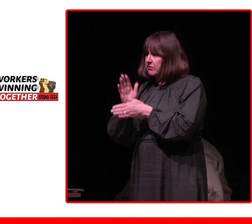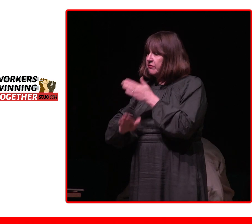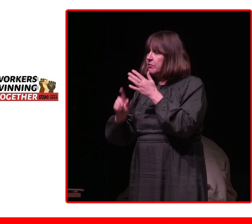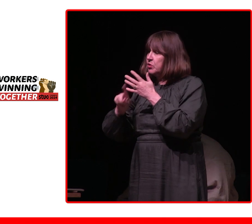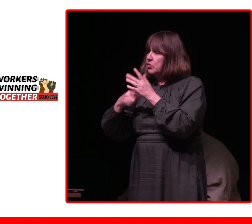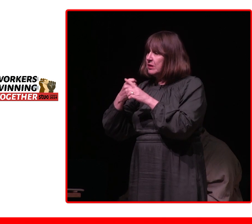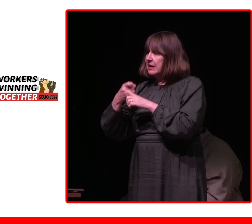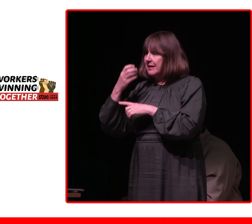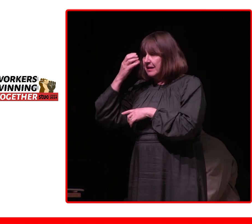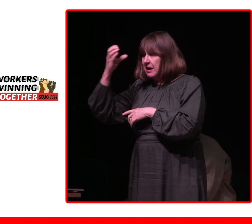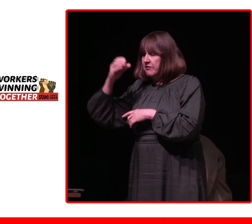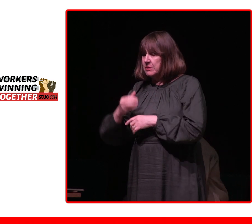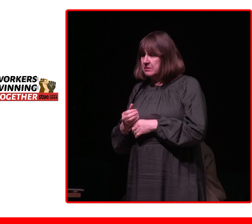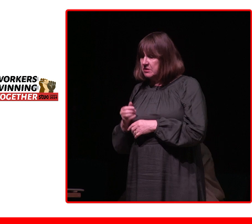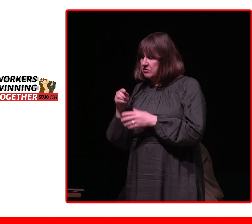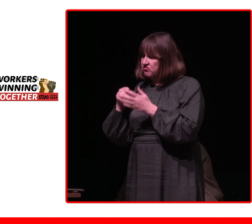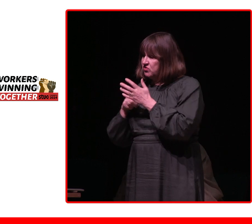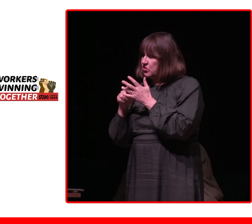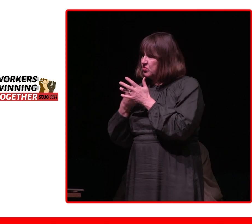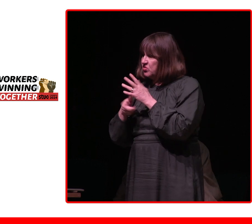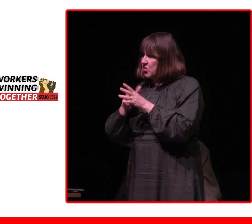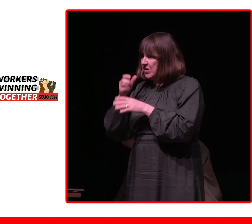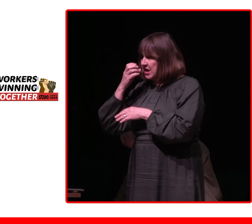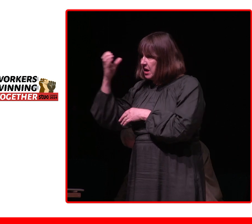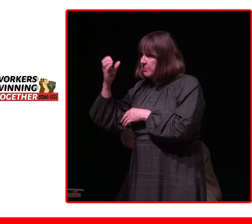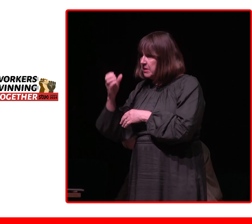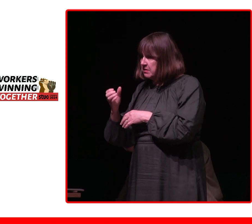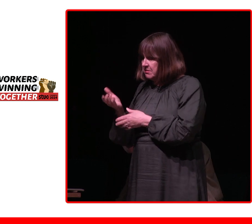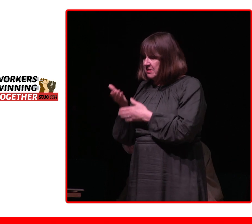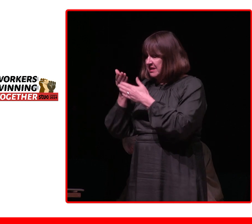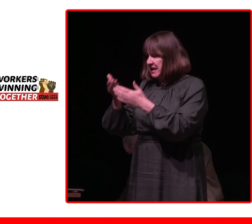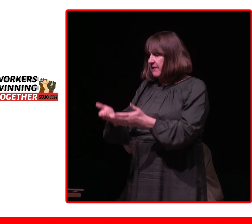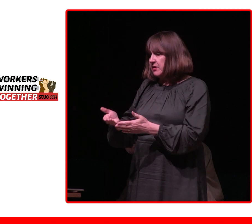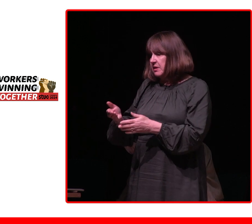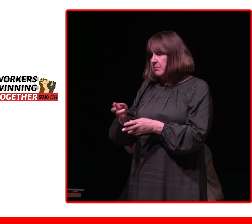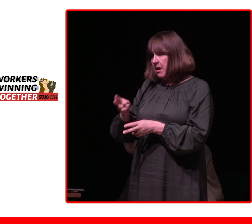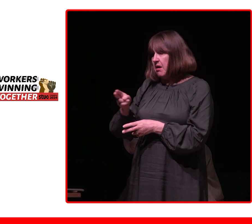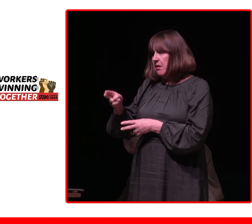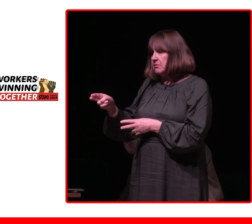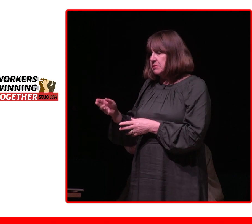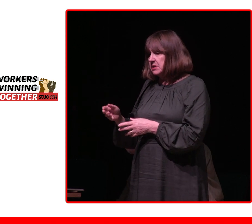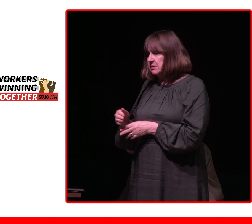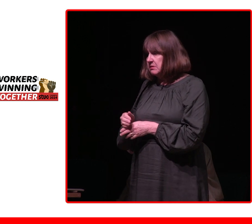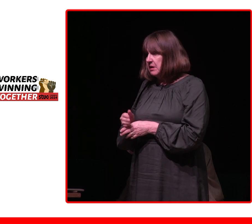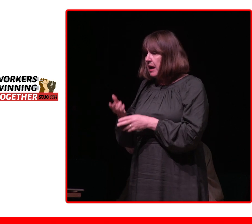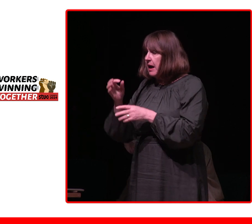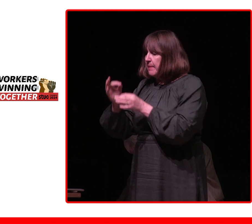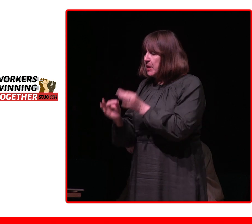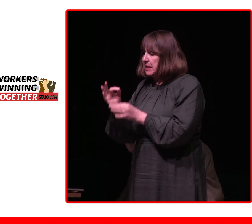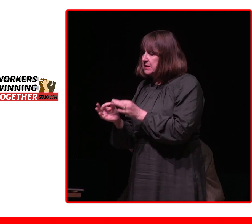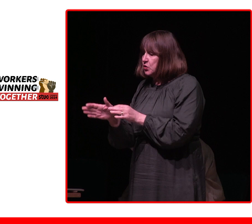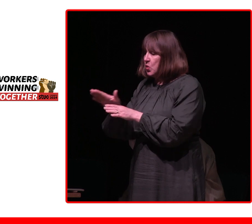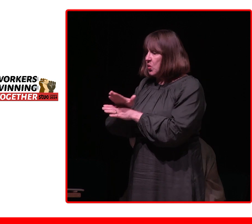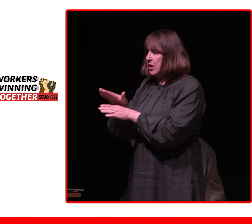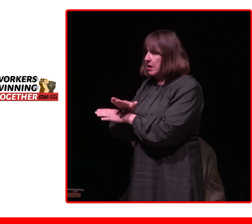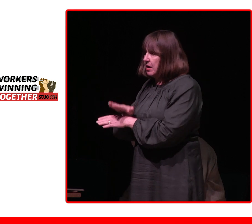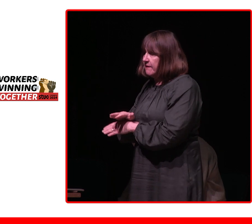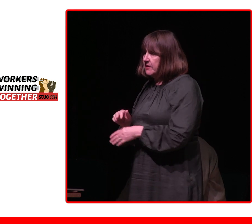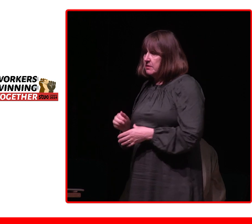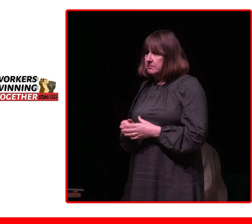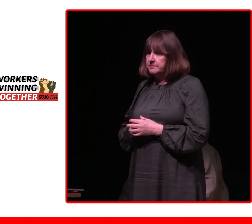government. The Tory government have enabled, armed and given political cover to the Tory